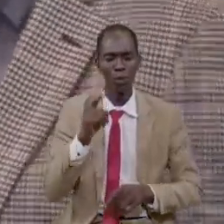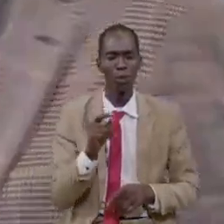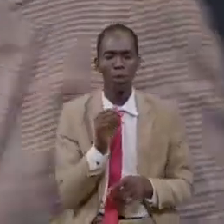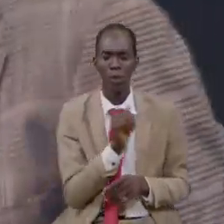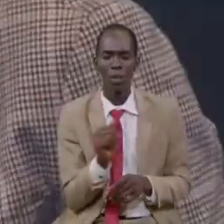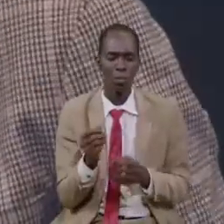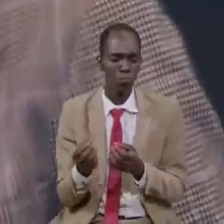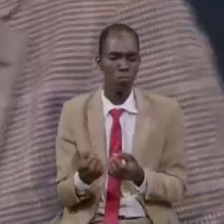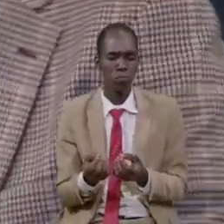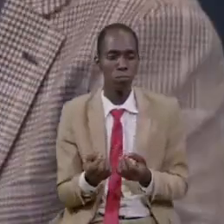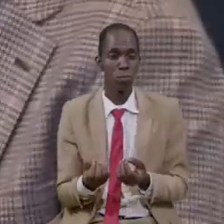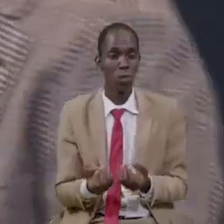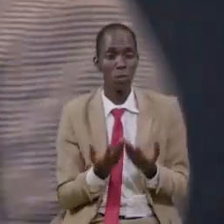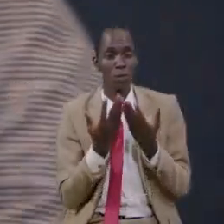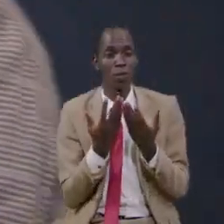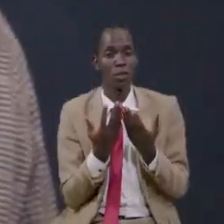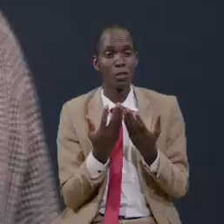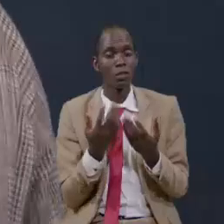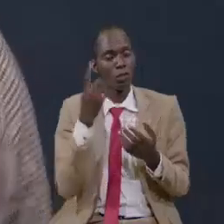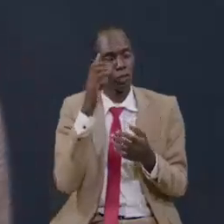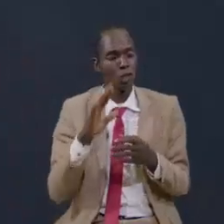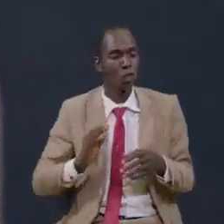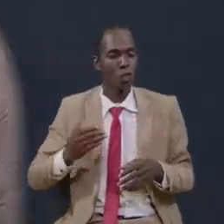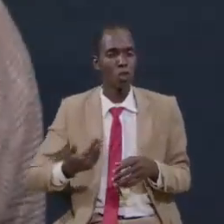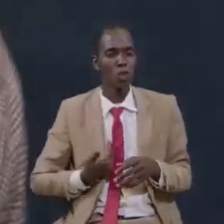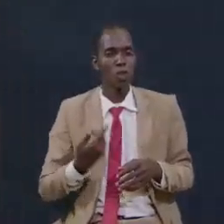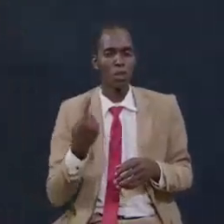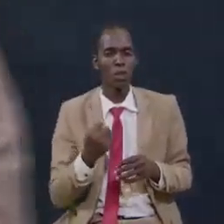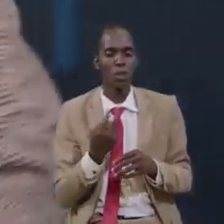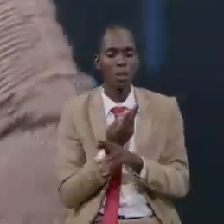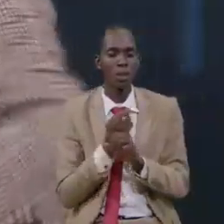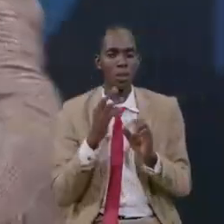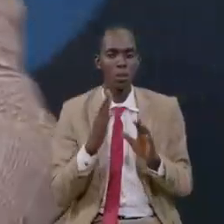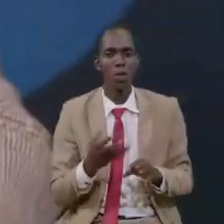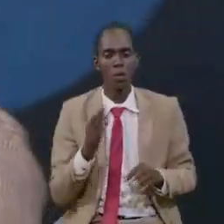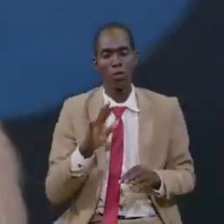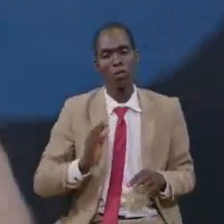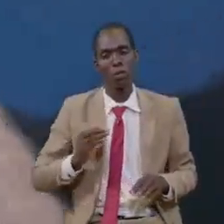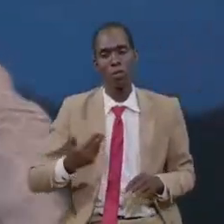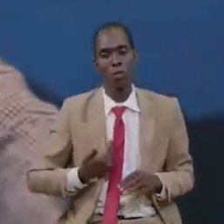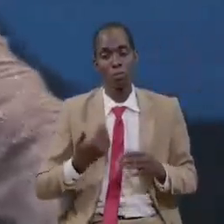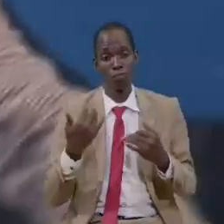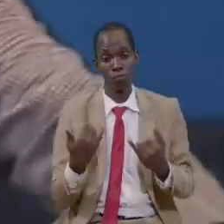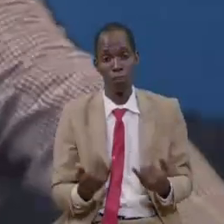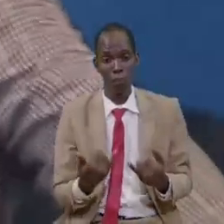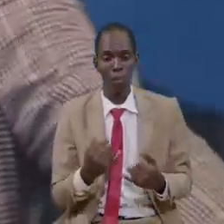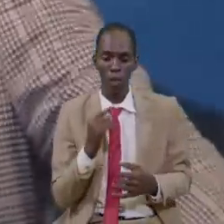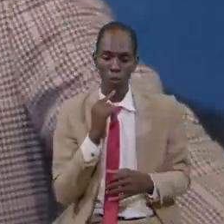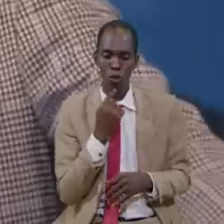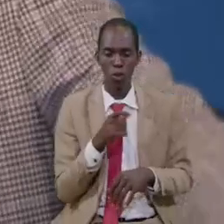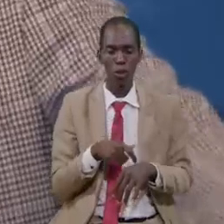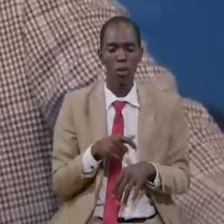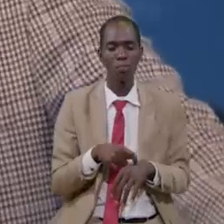the redeemer of your soul. Heads bowed and eyes closed. You